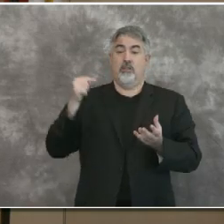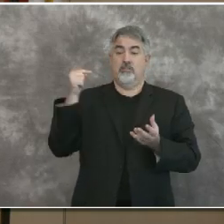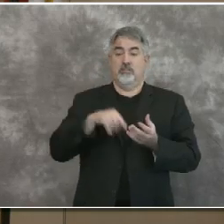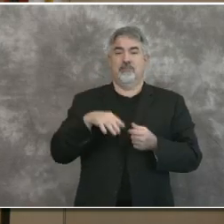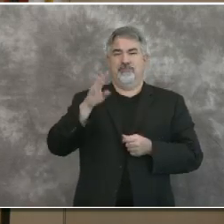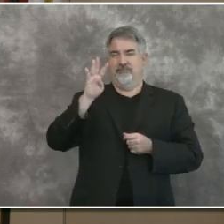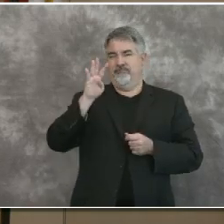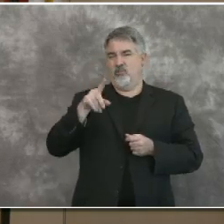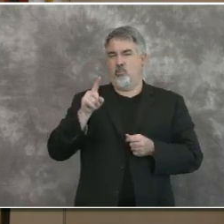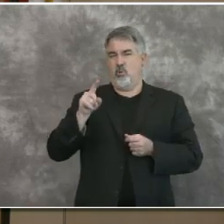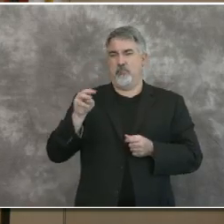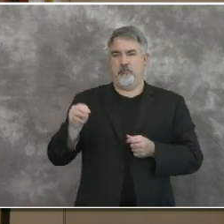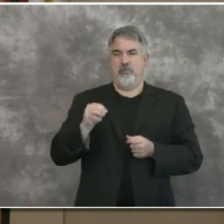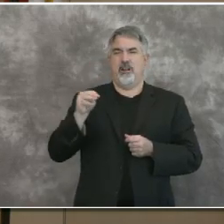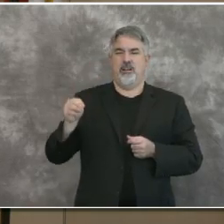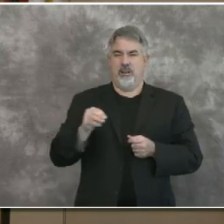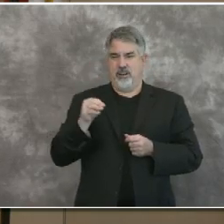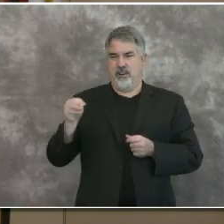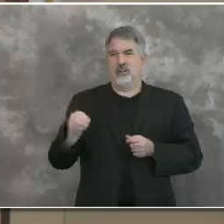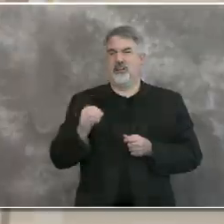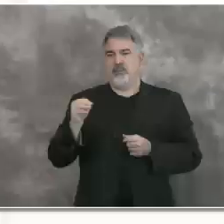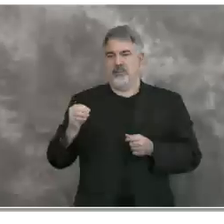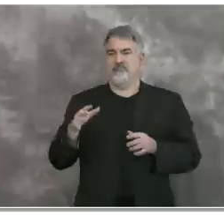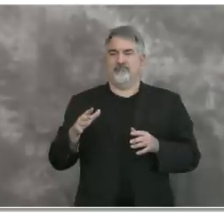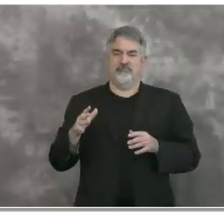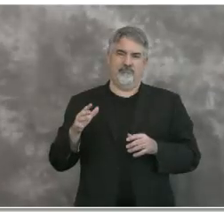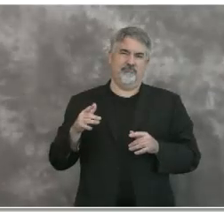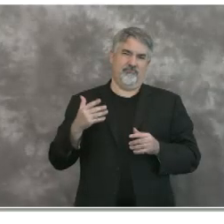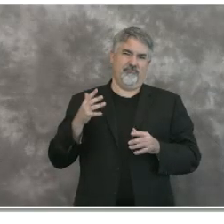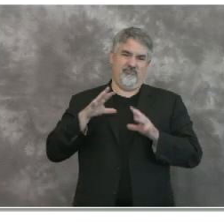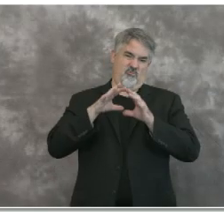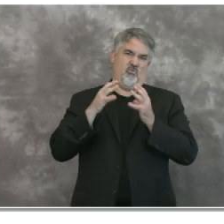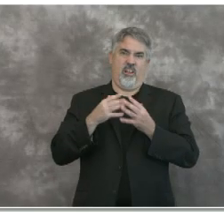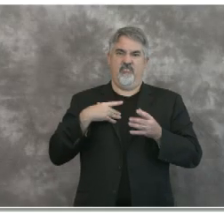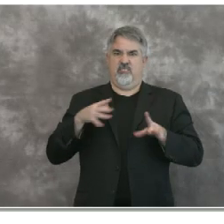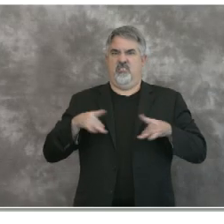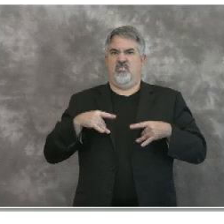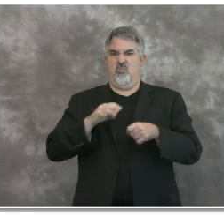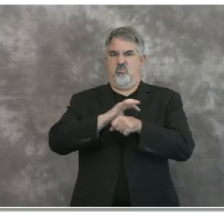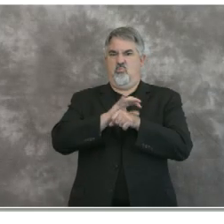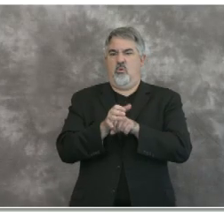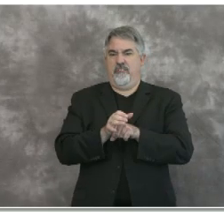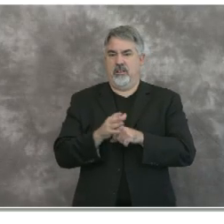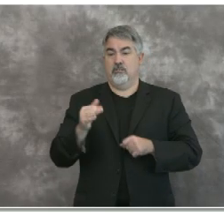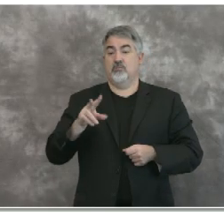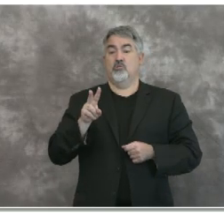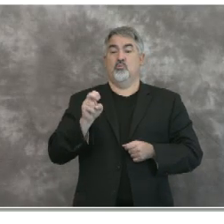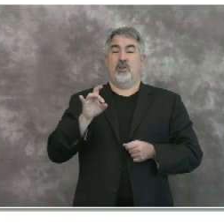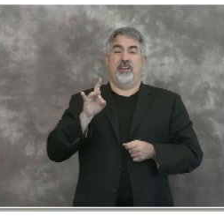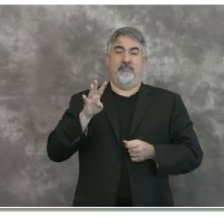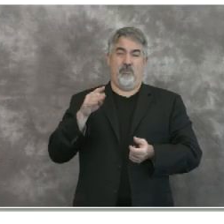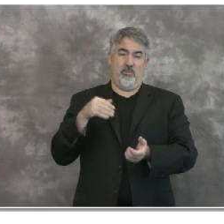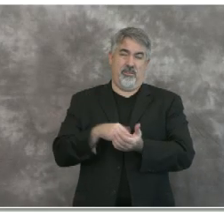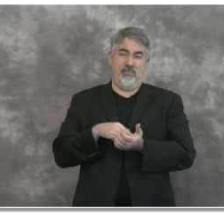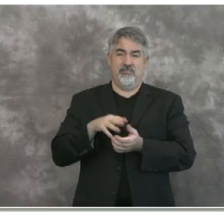4 million, actually 4.1 million, positive cases, including over 284,000